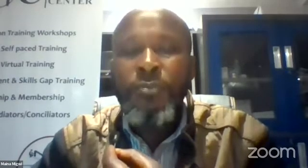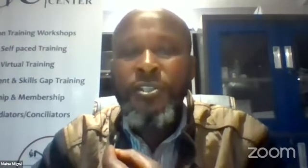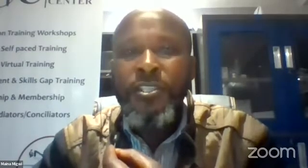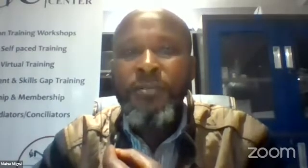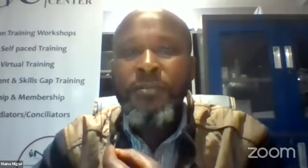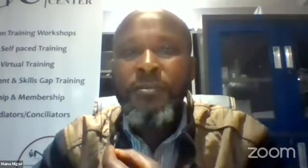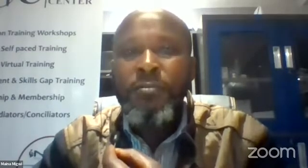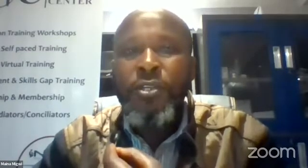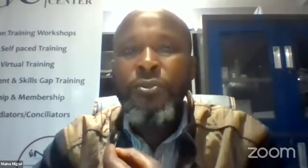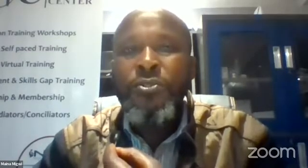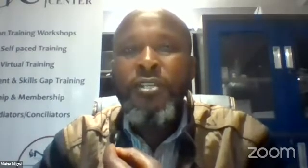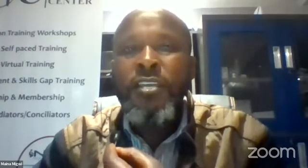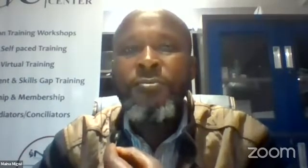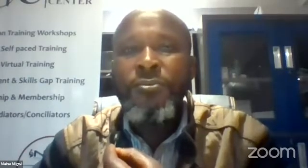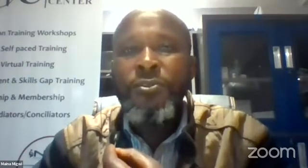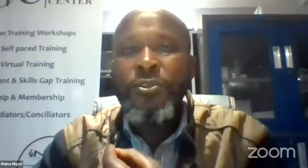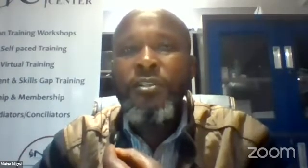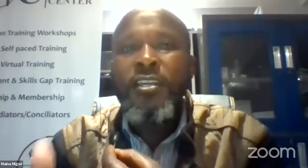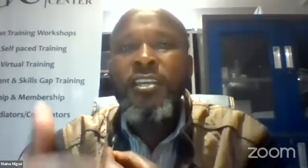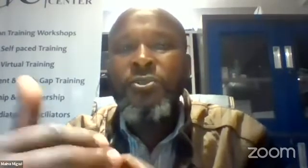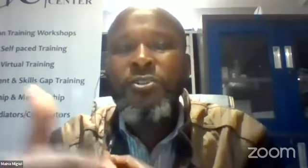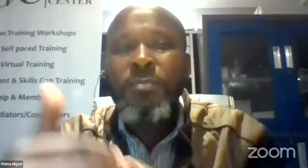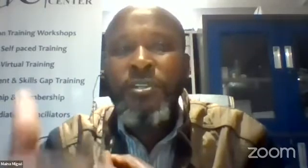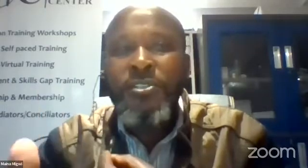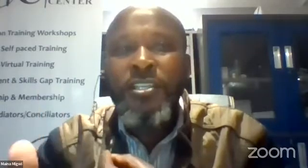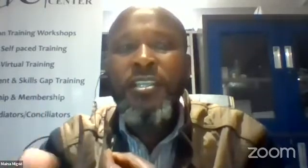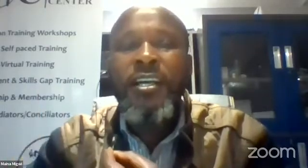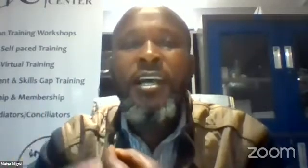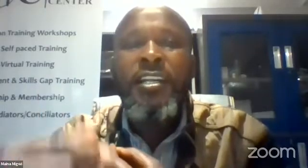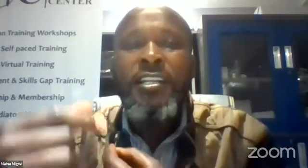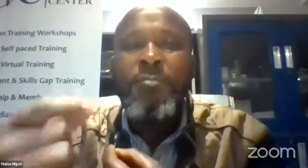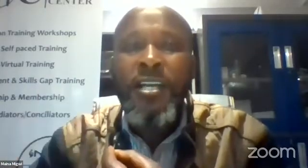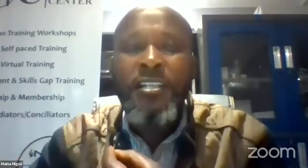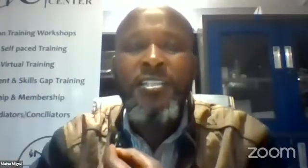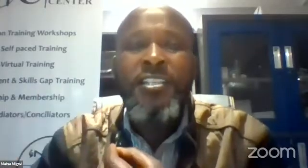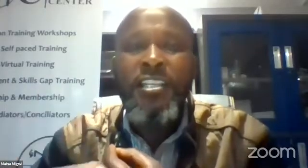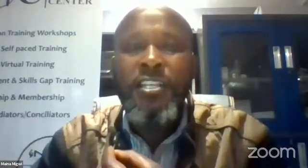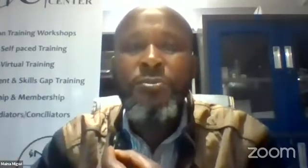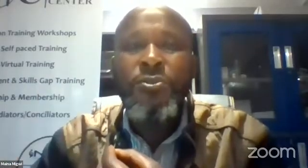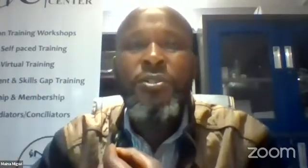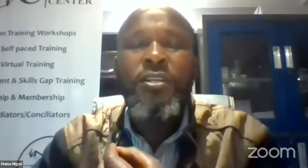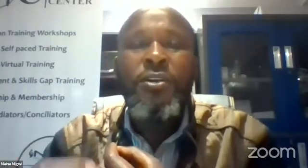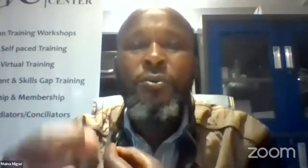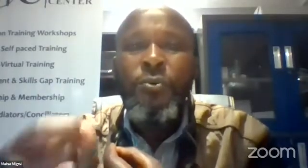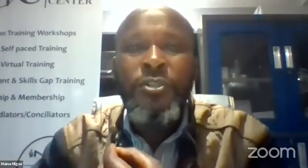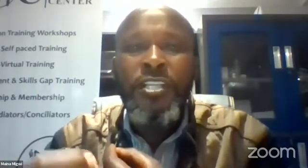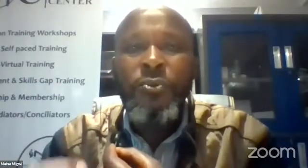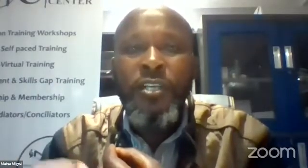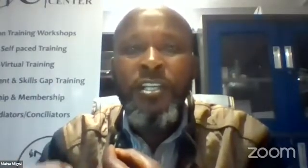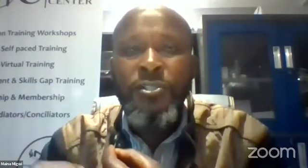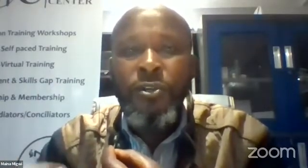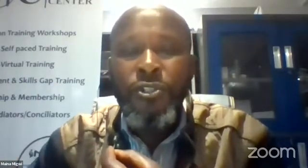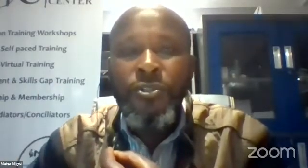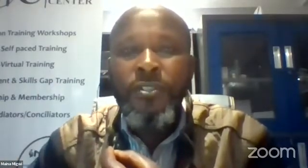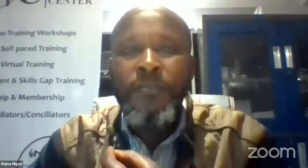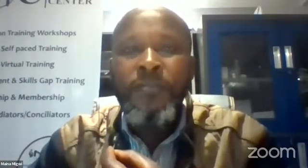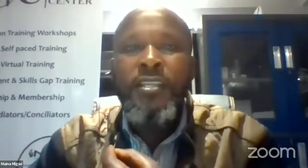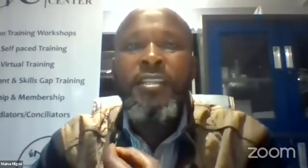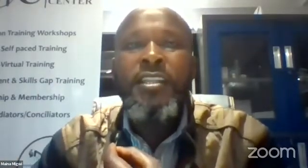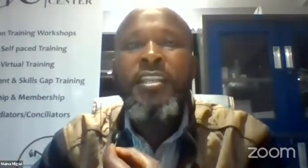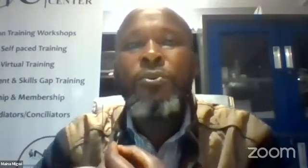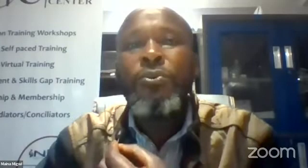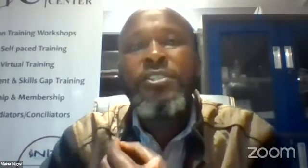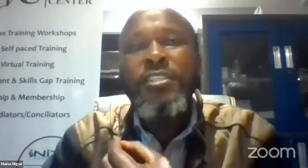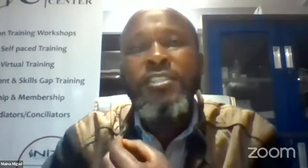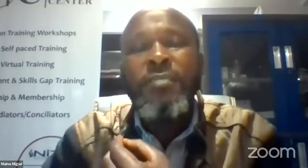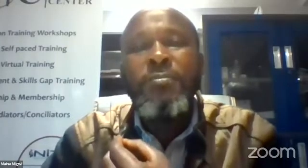issues are pressing. Because if issues are pressing and the parties in dispute want a quick resolution,